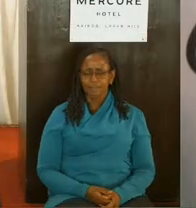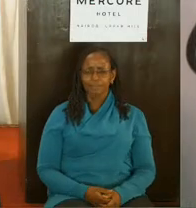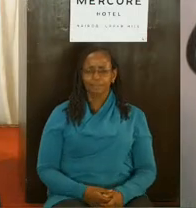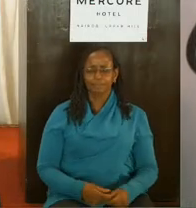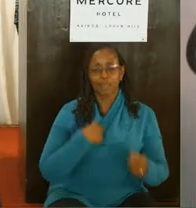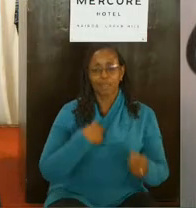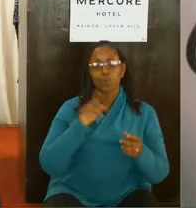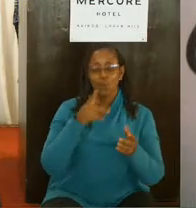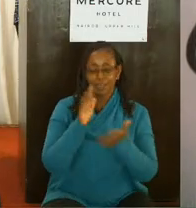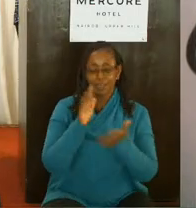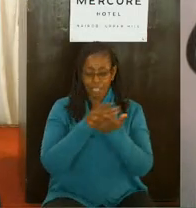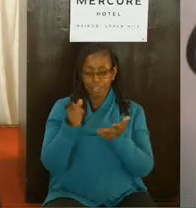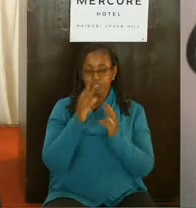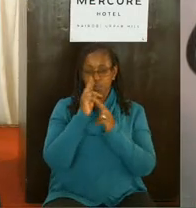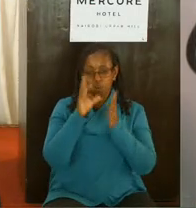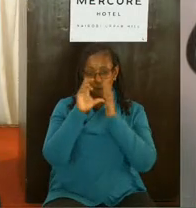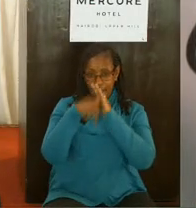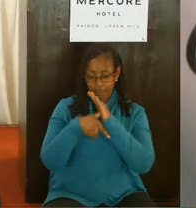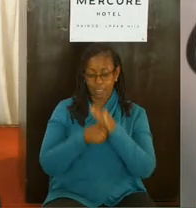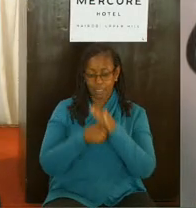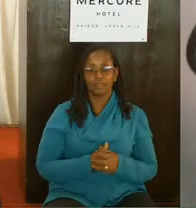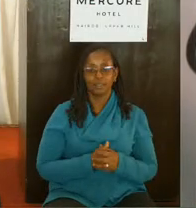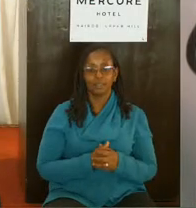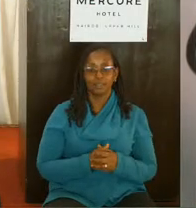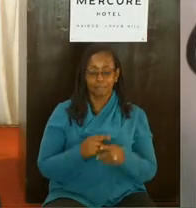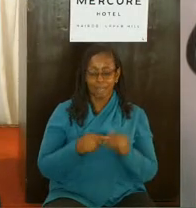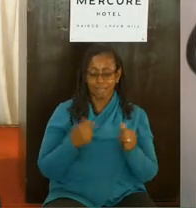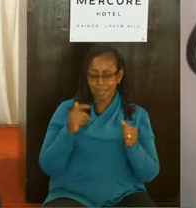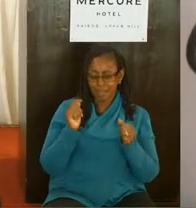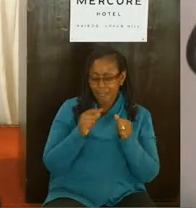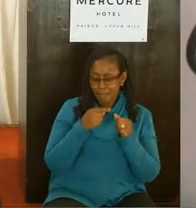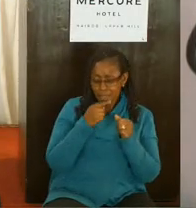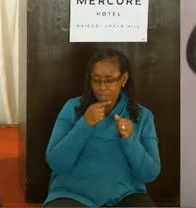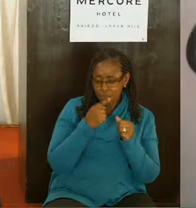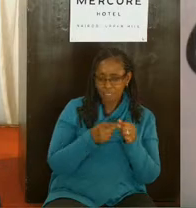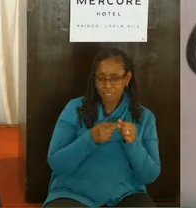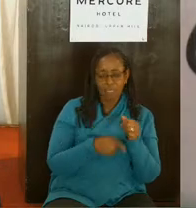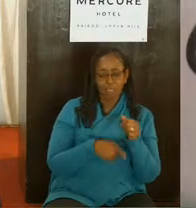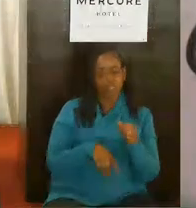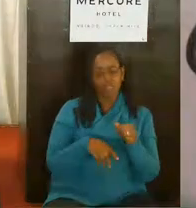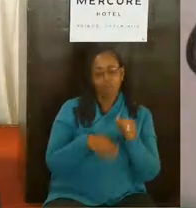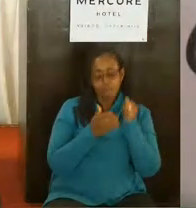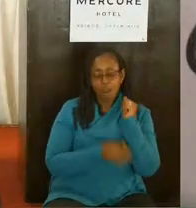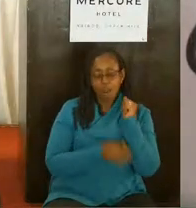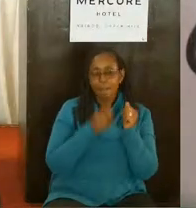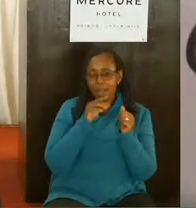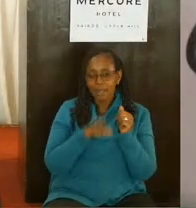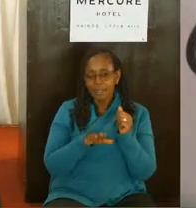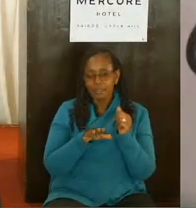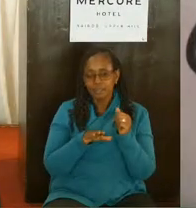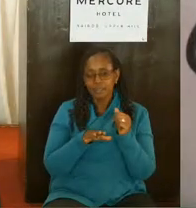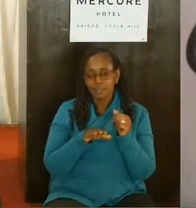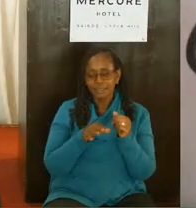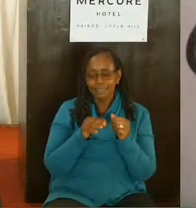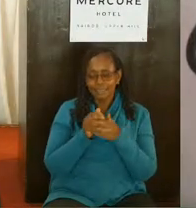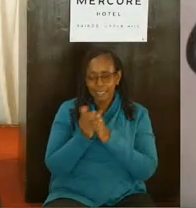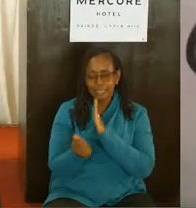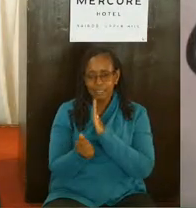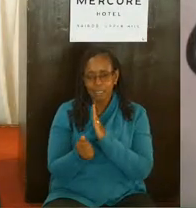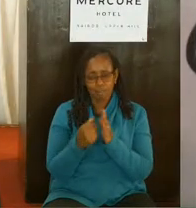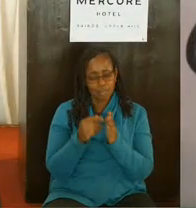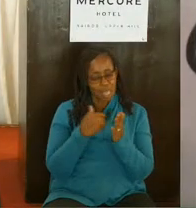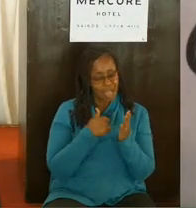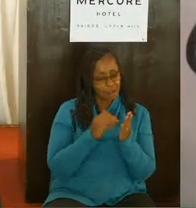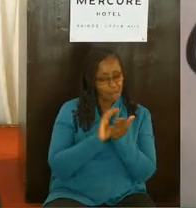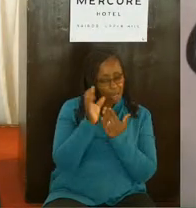I will be sharing this report later on but let me just you know highlight some of this then I don't think we have any curriculum or any money